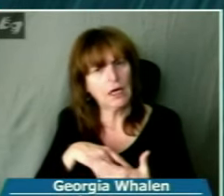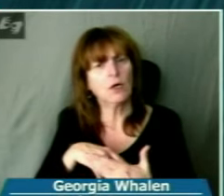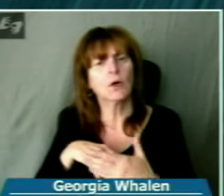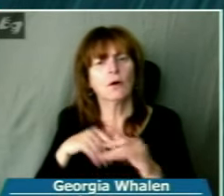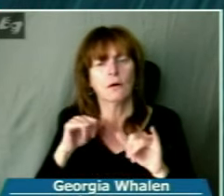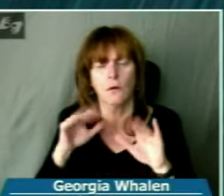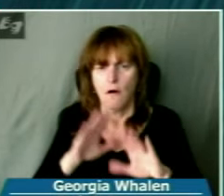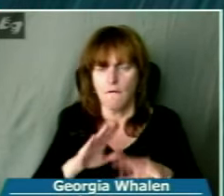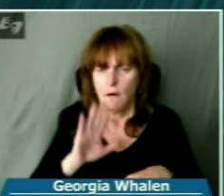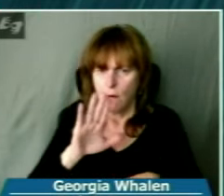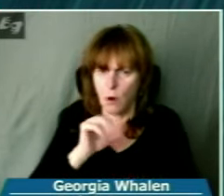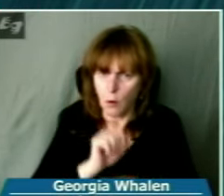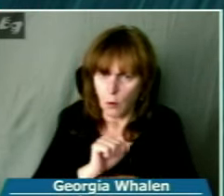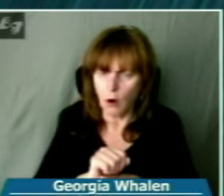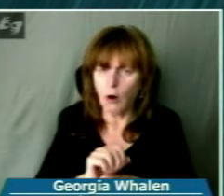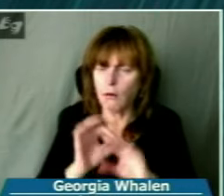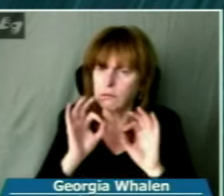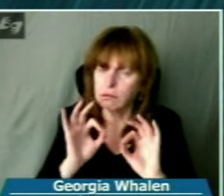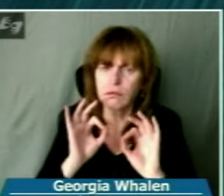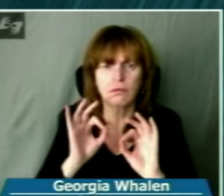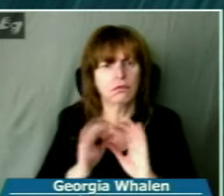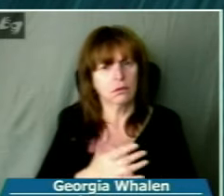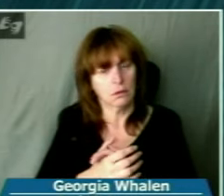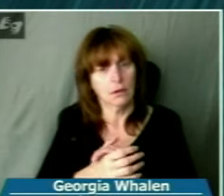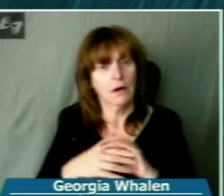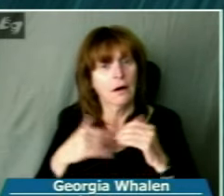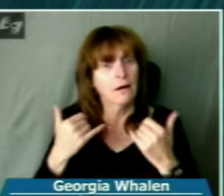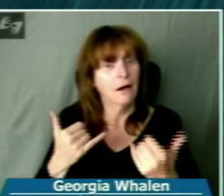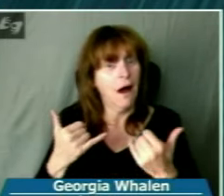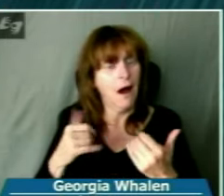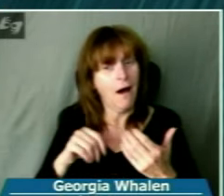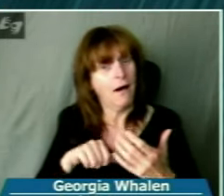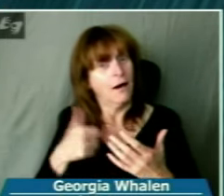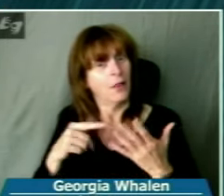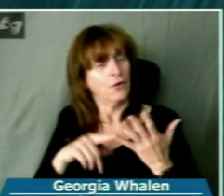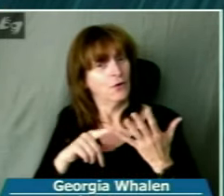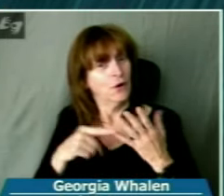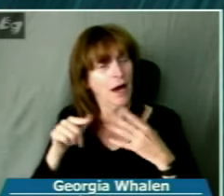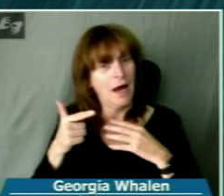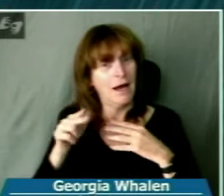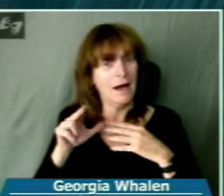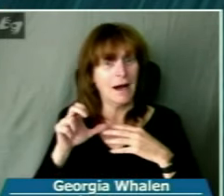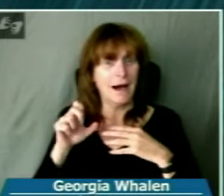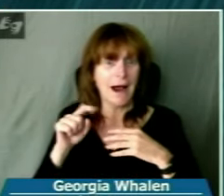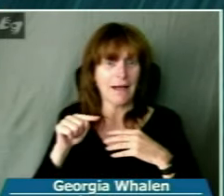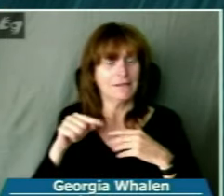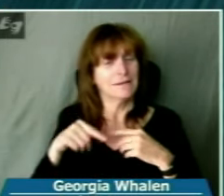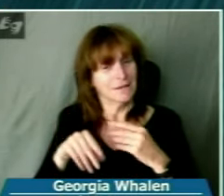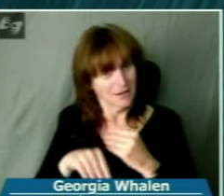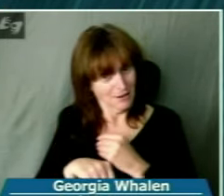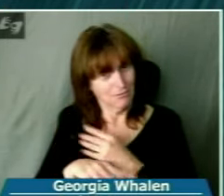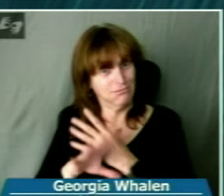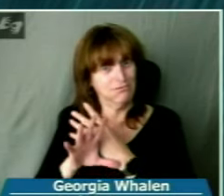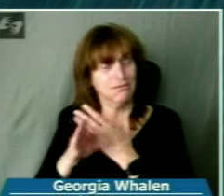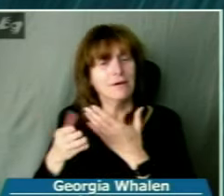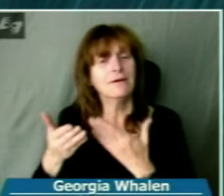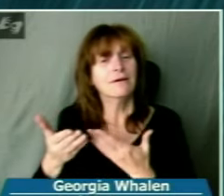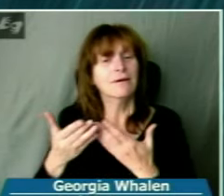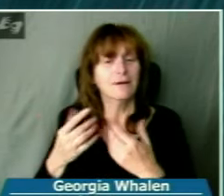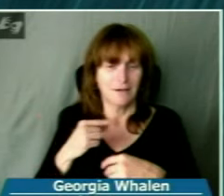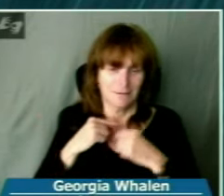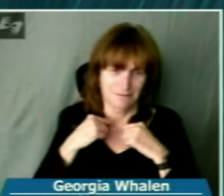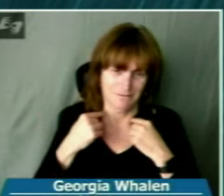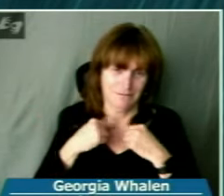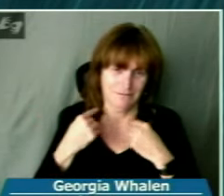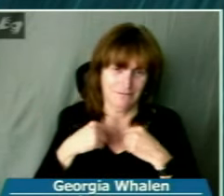all the work you and your fine folks are doing. We have another guest joining us this evening on our virtual town hall. It's Brother Richard,